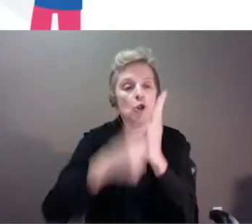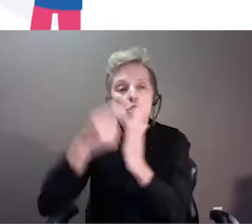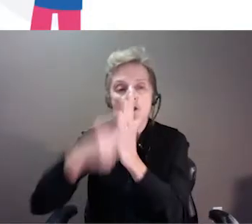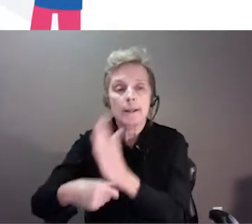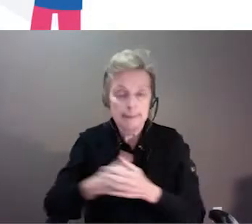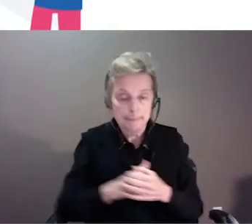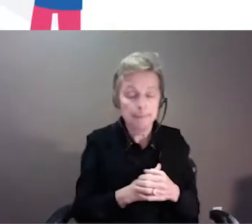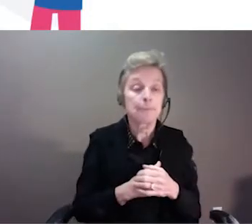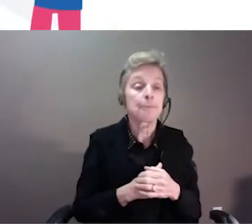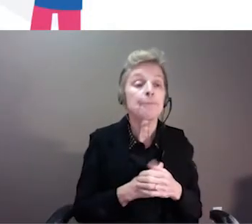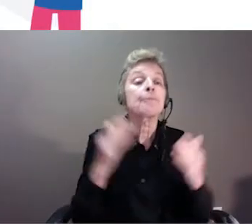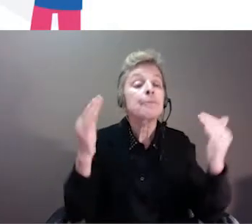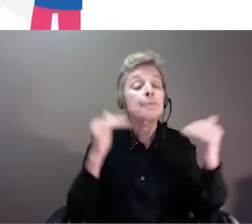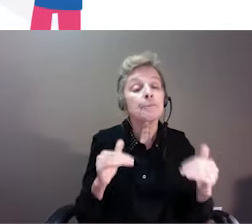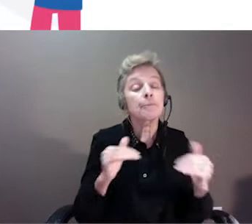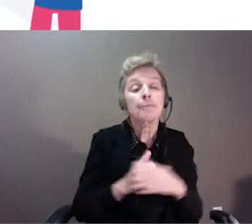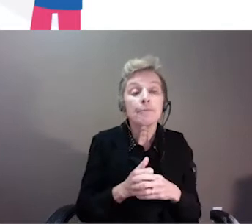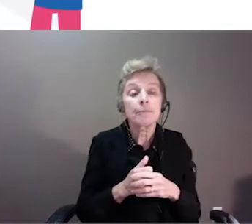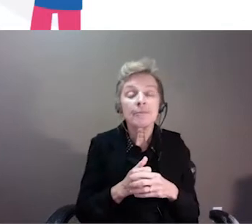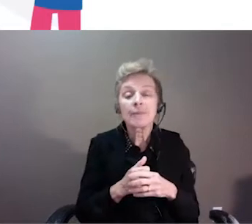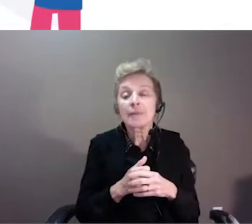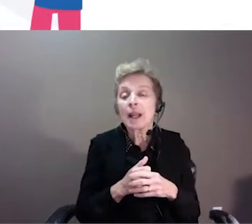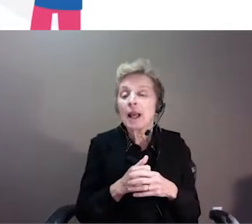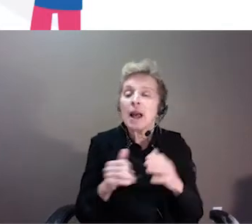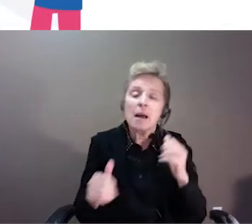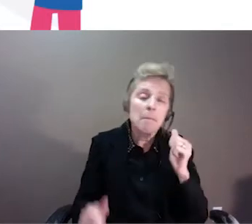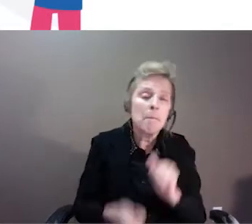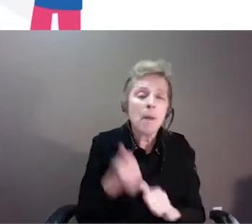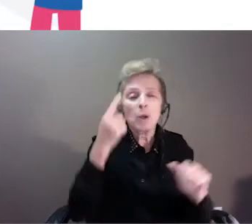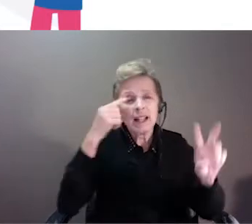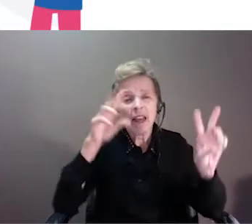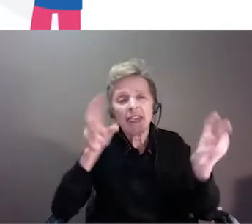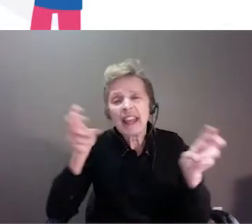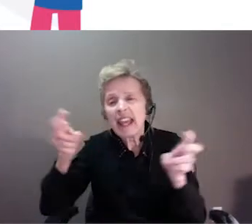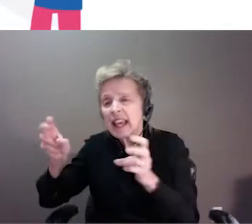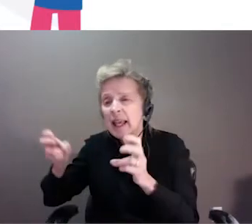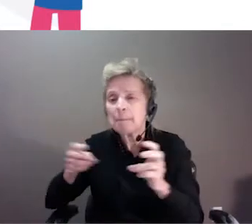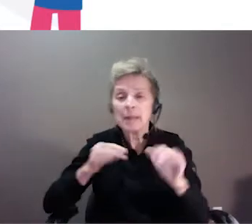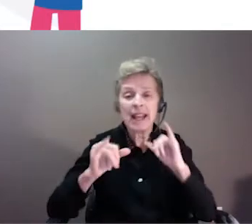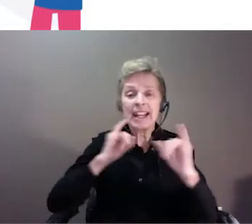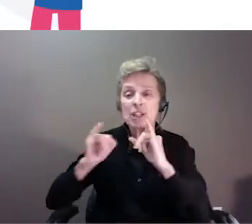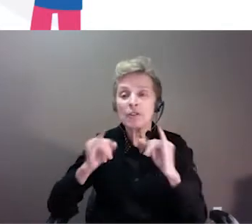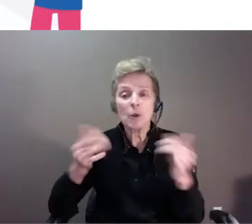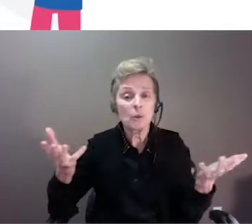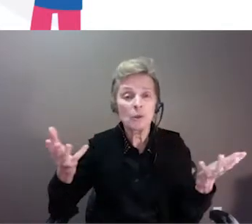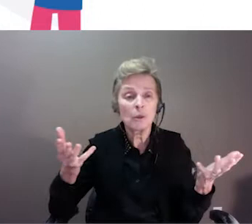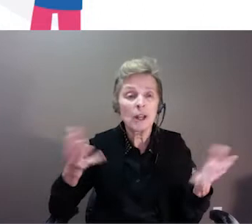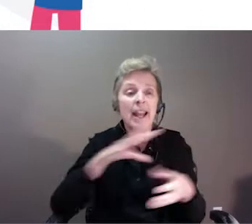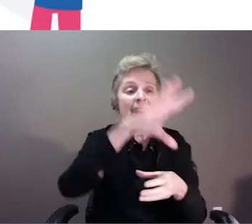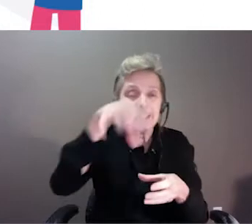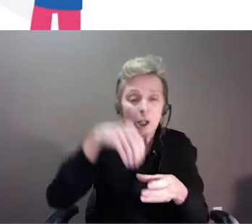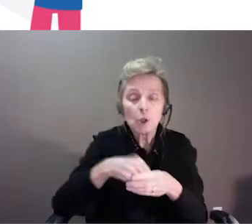So one of the most consistently described themes through the participants' interviews was the inclusion in the digitized